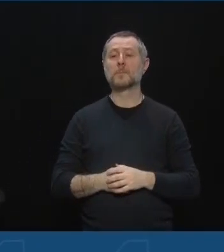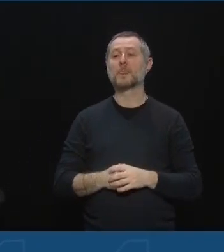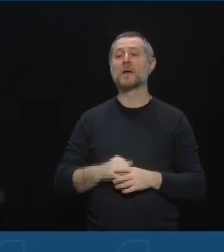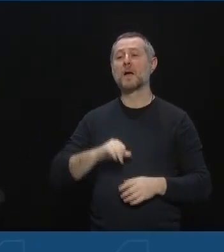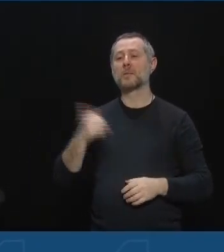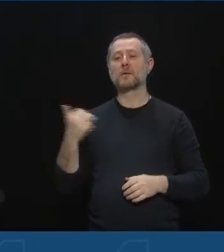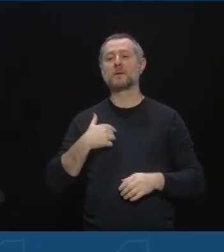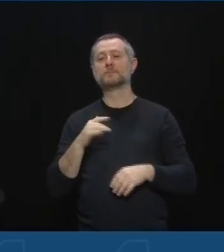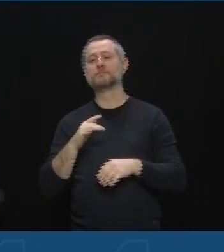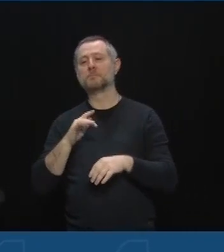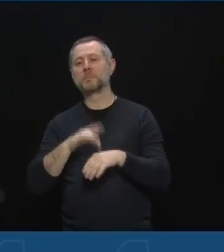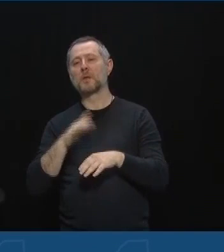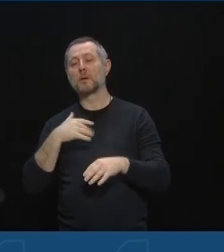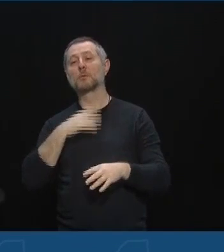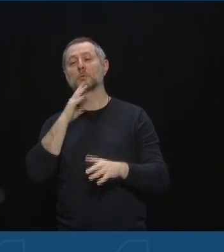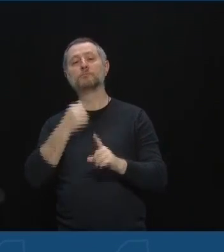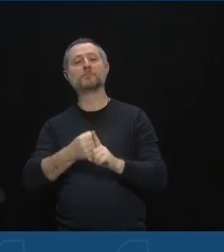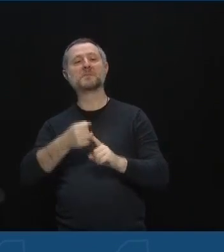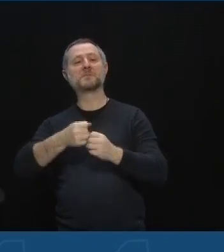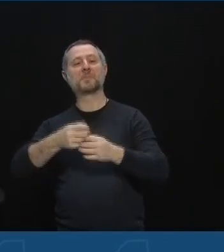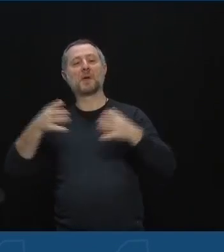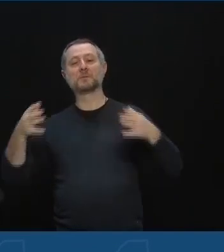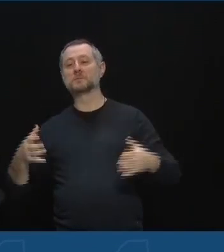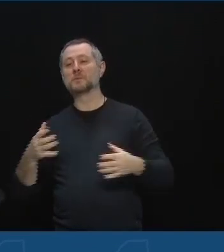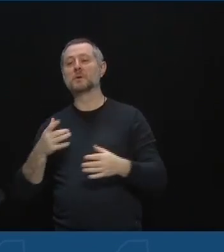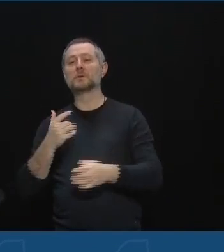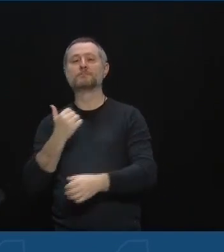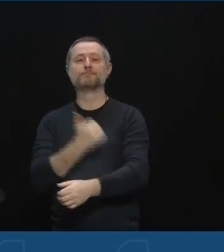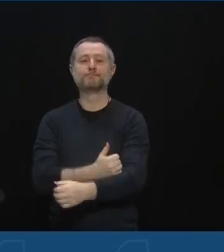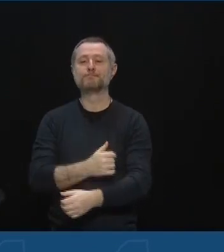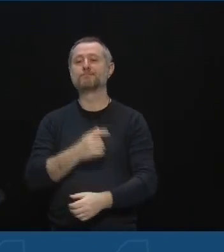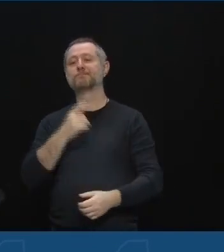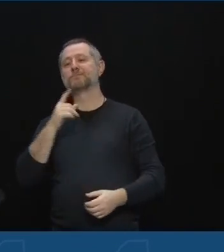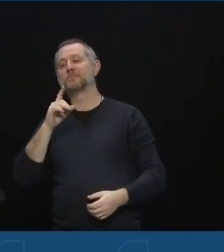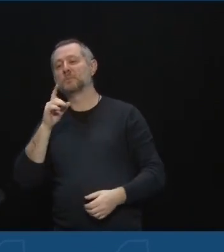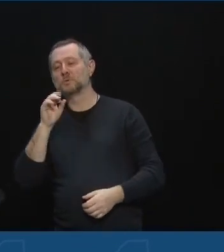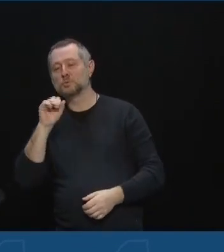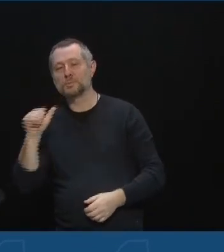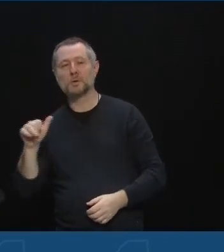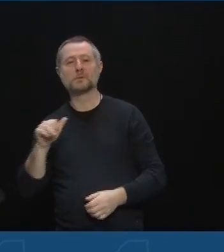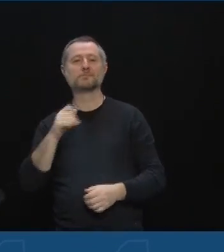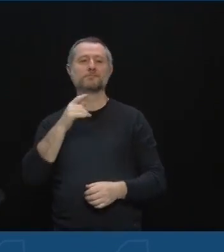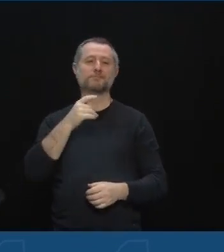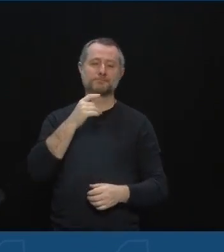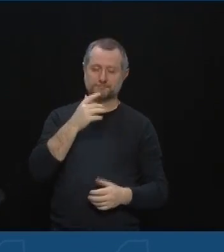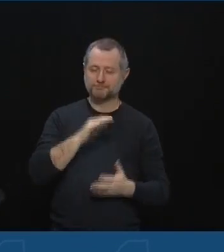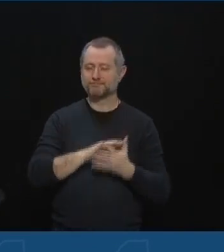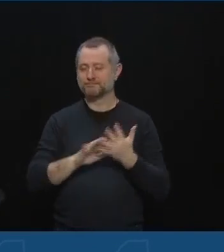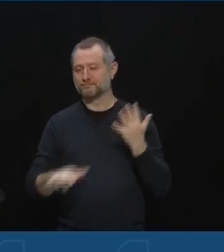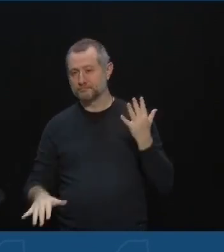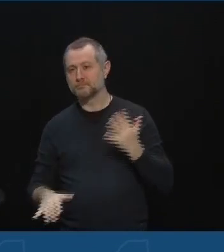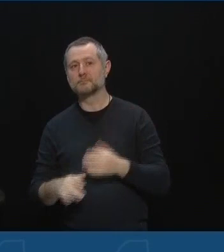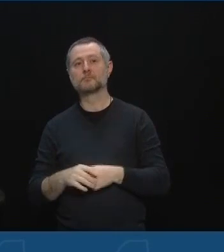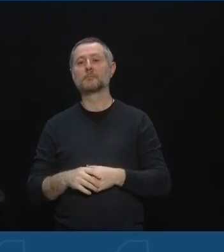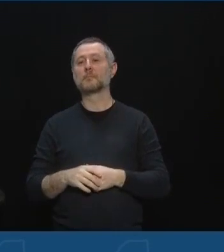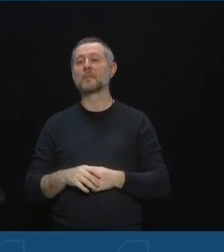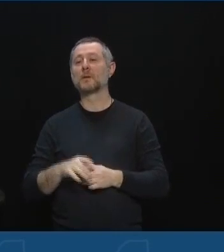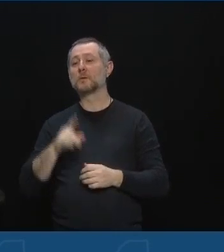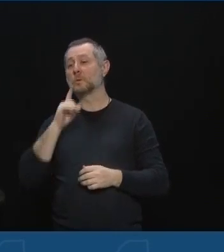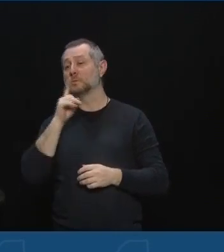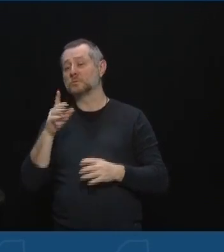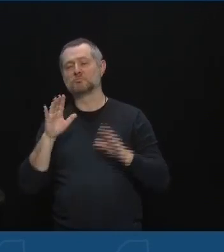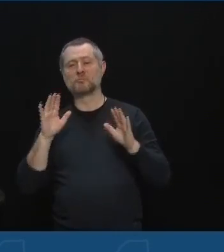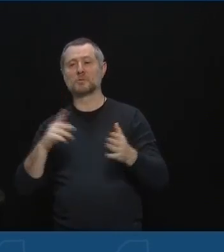about, expanding our substance abuse services. We have tremendous programs in this community, but it's all about scaling them up. Are there